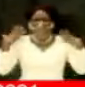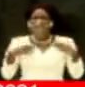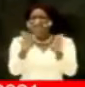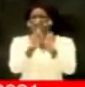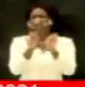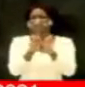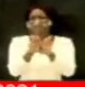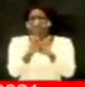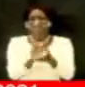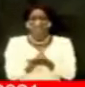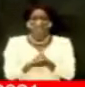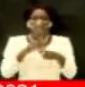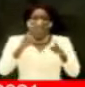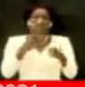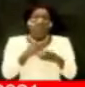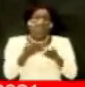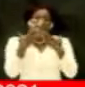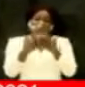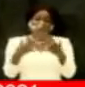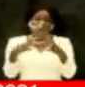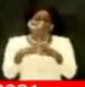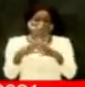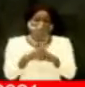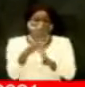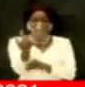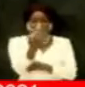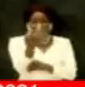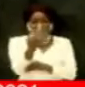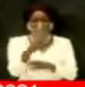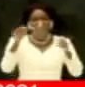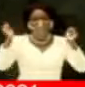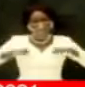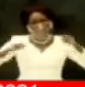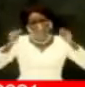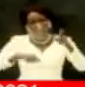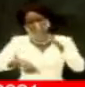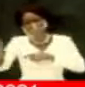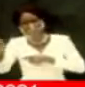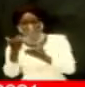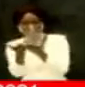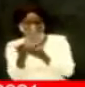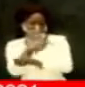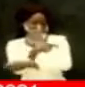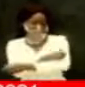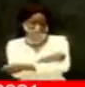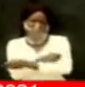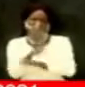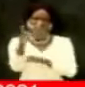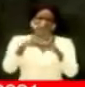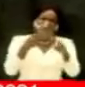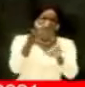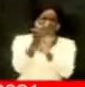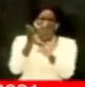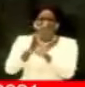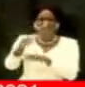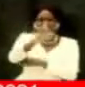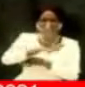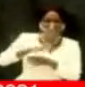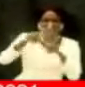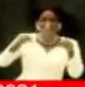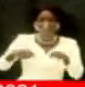have also to commend Malawians who are going to get vaccinated in different areas of this country. I think this is the right